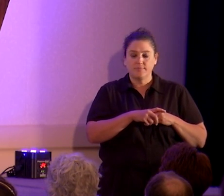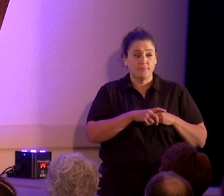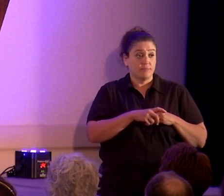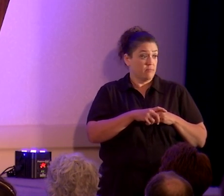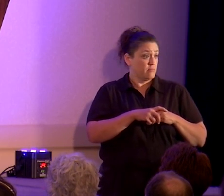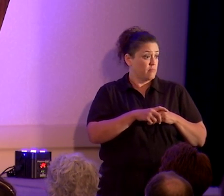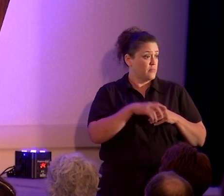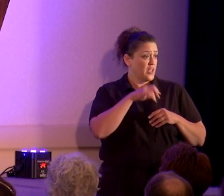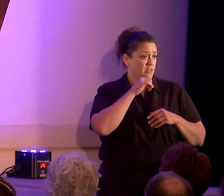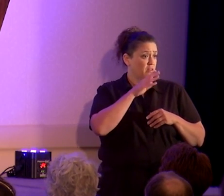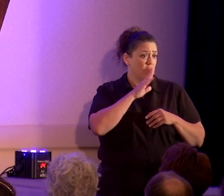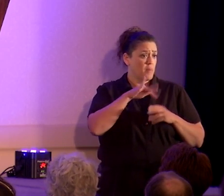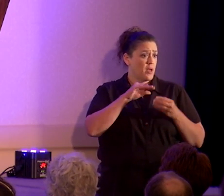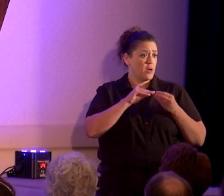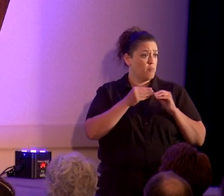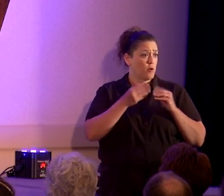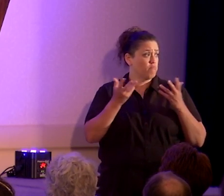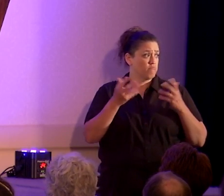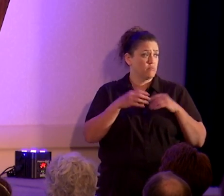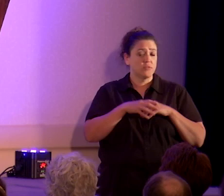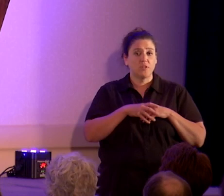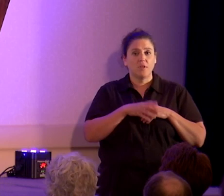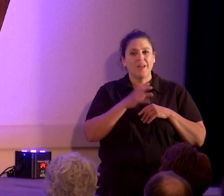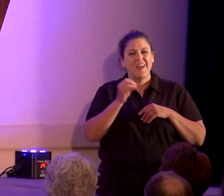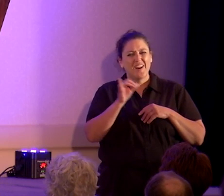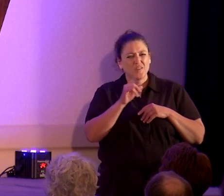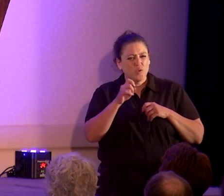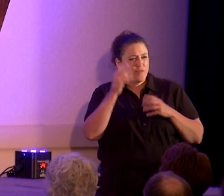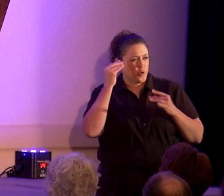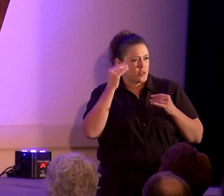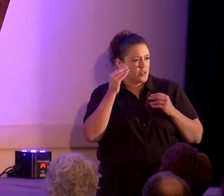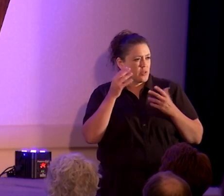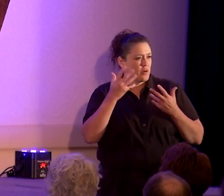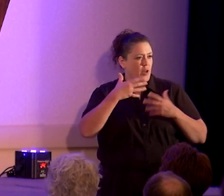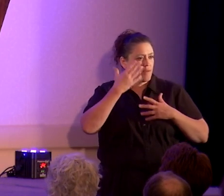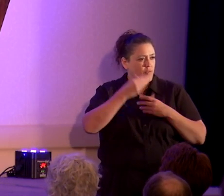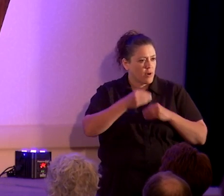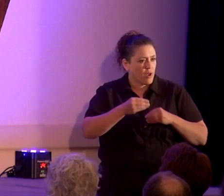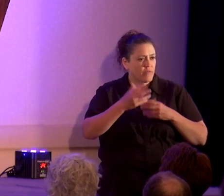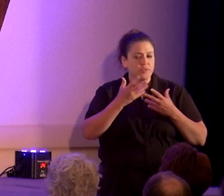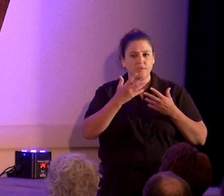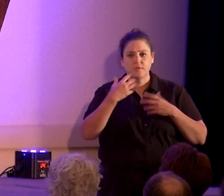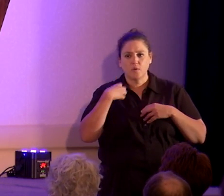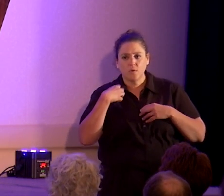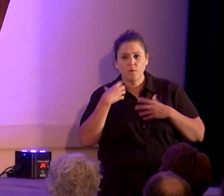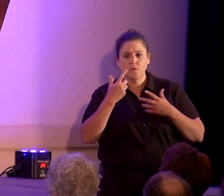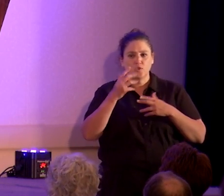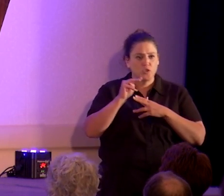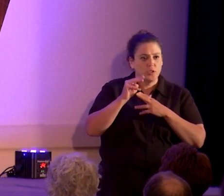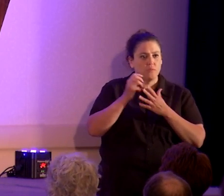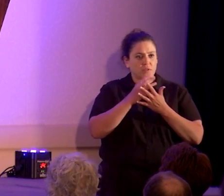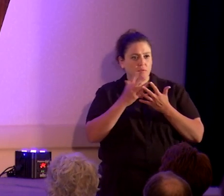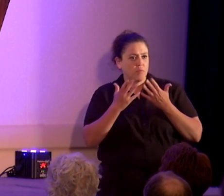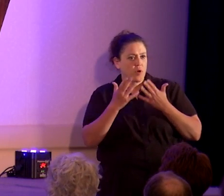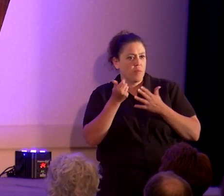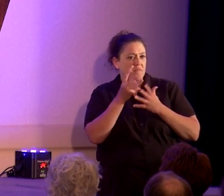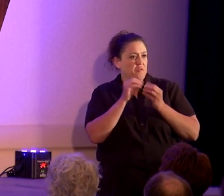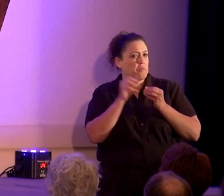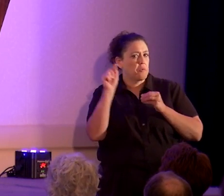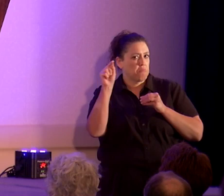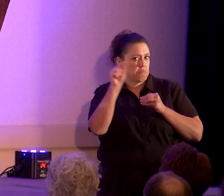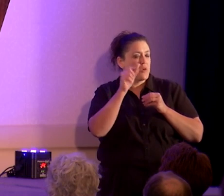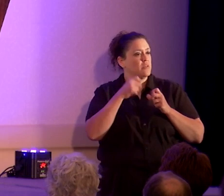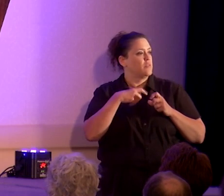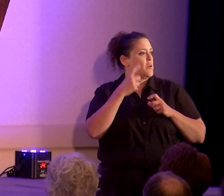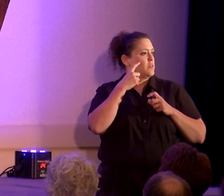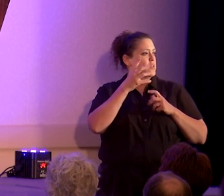That's not a bad number. No. I mean, and then also, you know, if you consider like front offices and coaches and GMs, there's probably a couple more there. So it's,